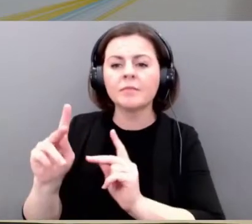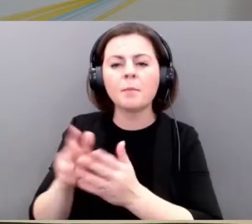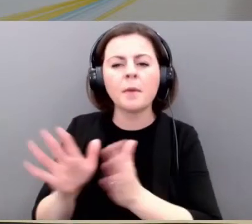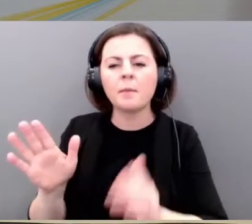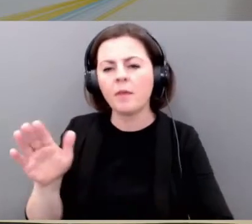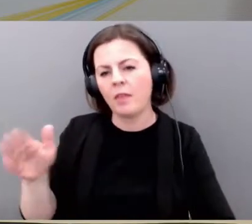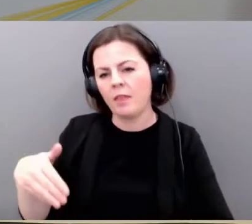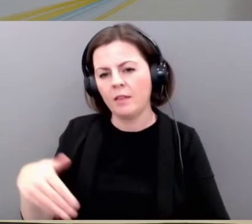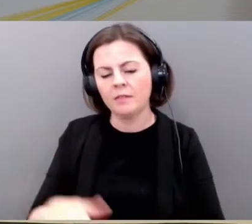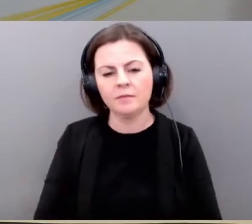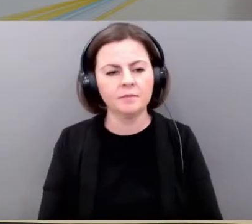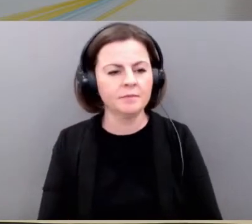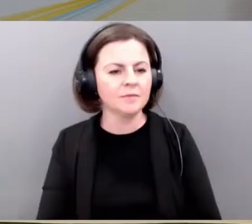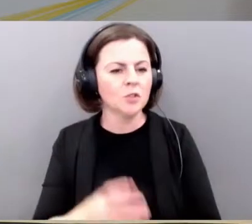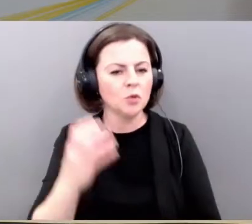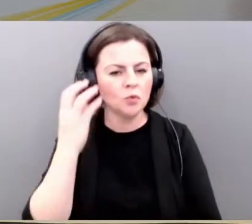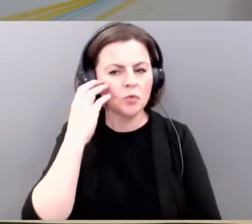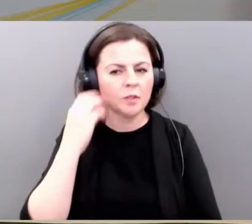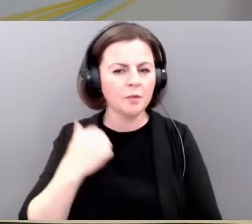Gabrielle Drummond, Radio-Canada.